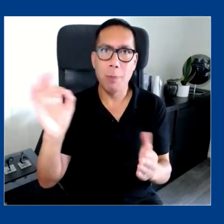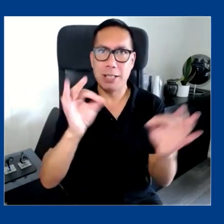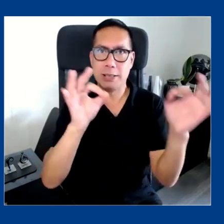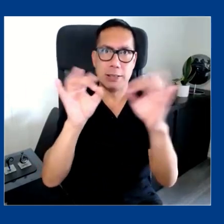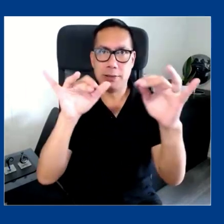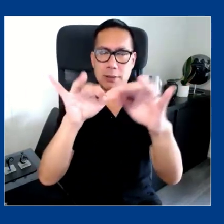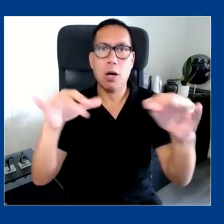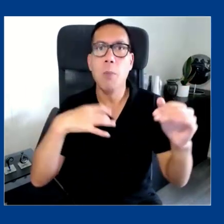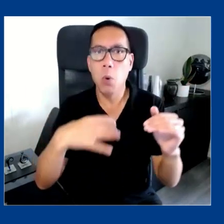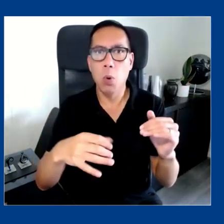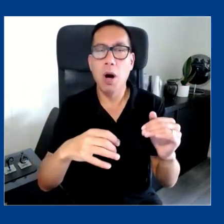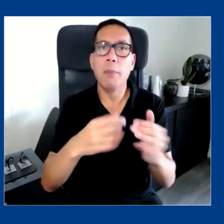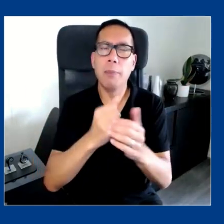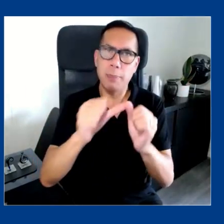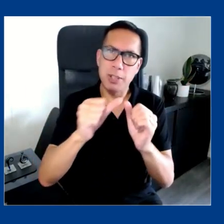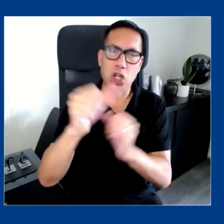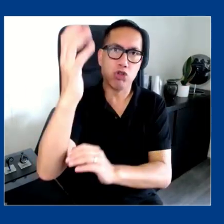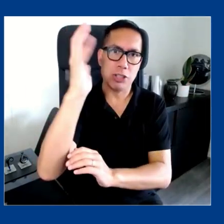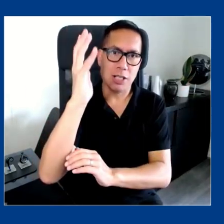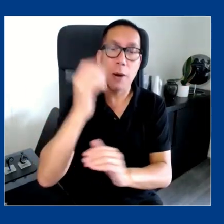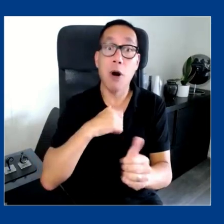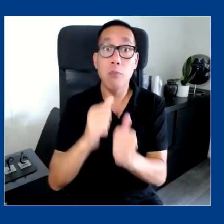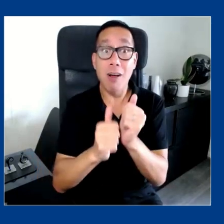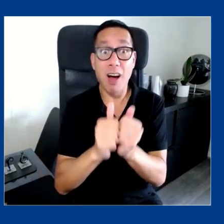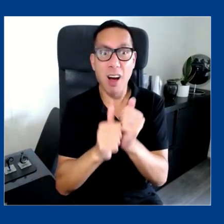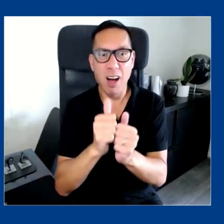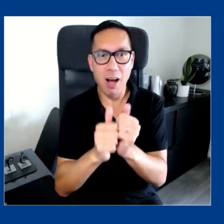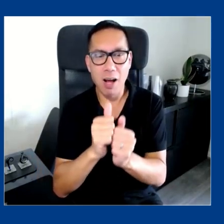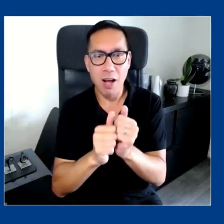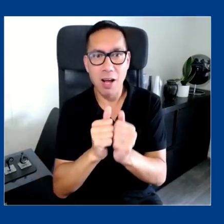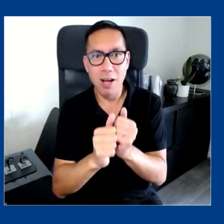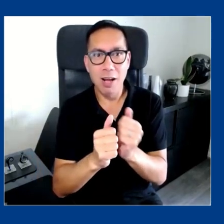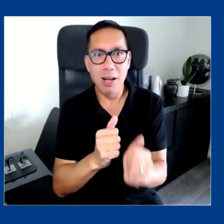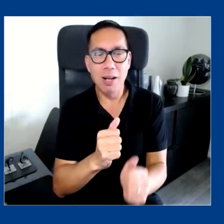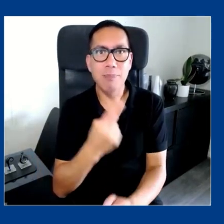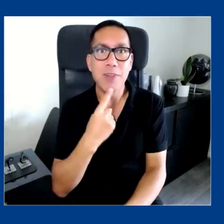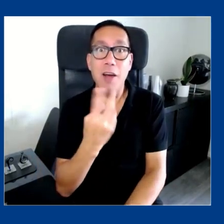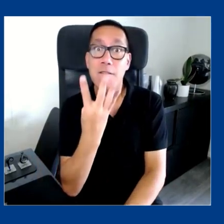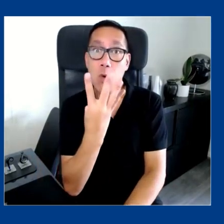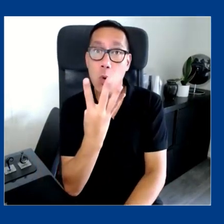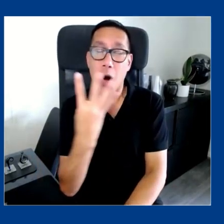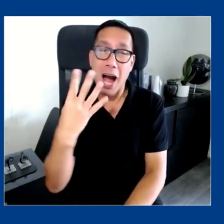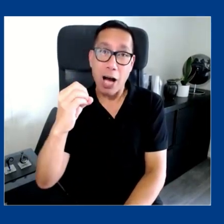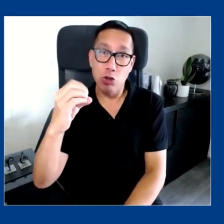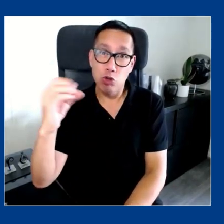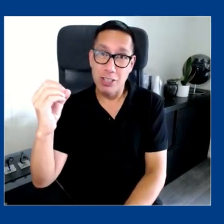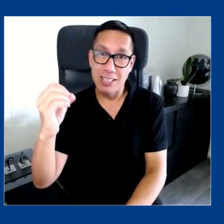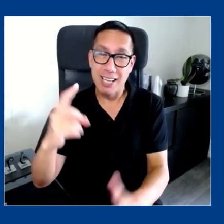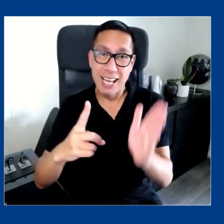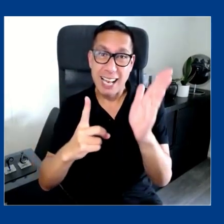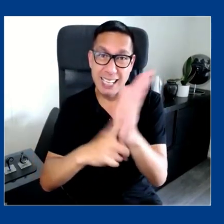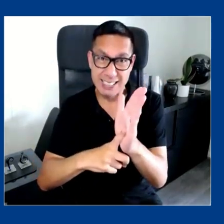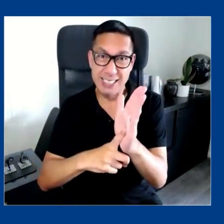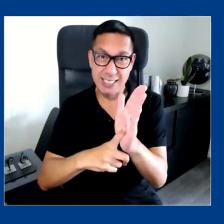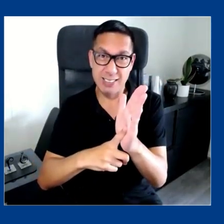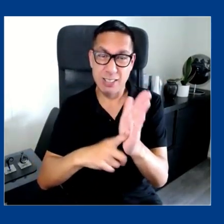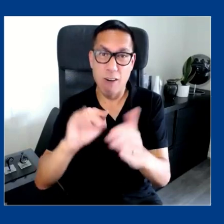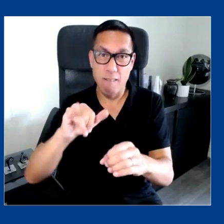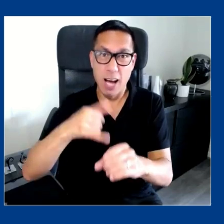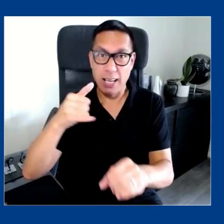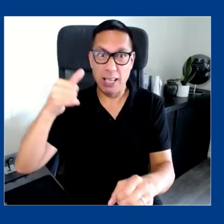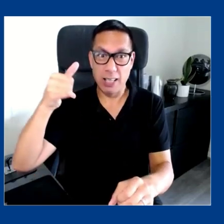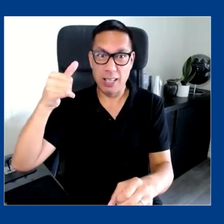brother have about 400 liters of honey from different